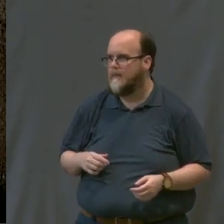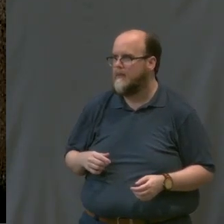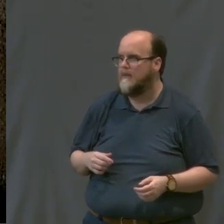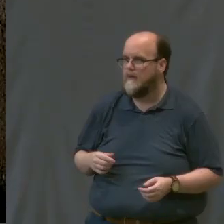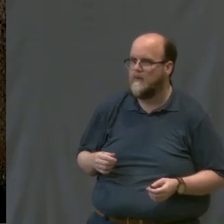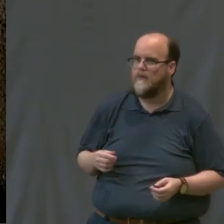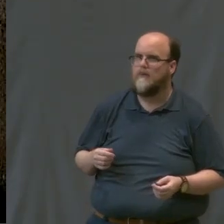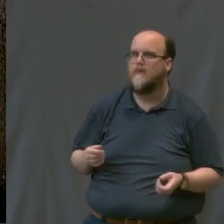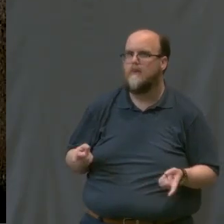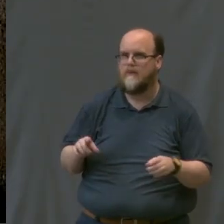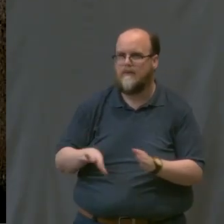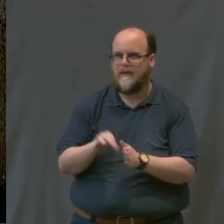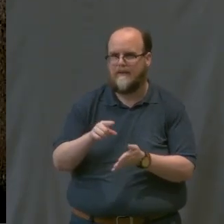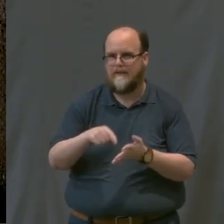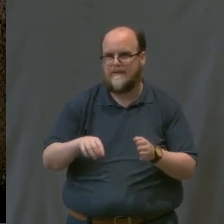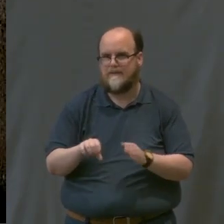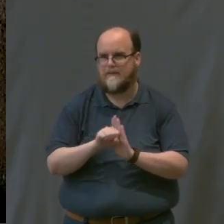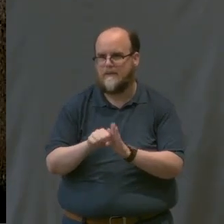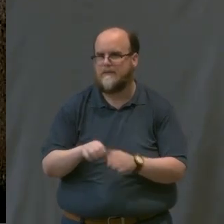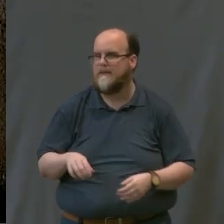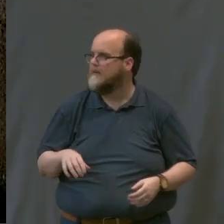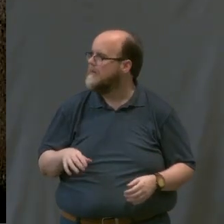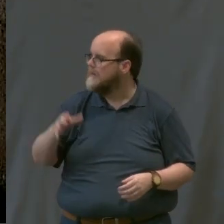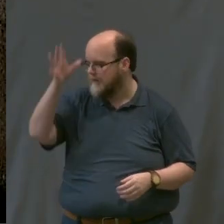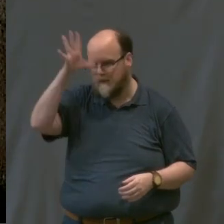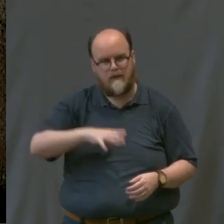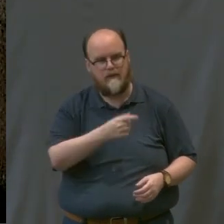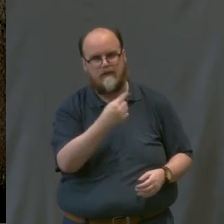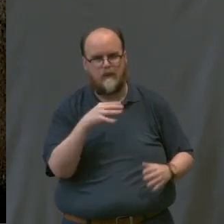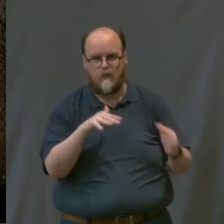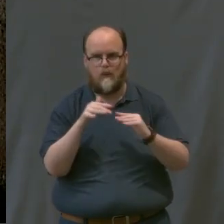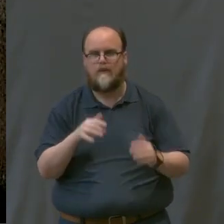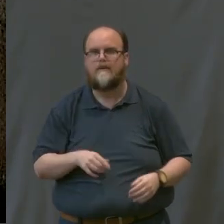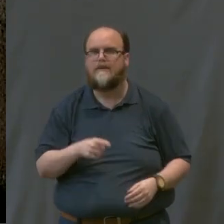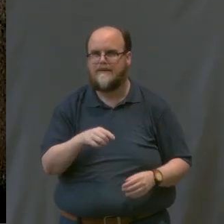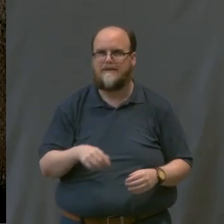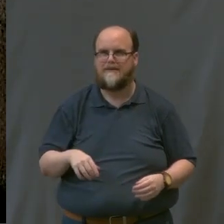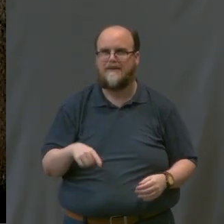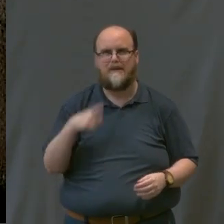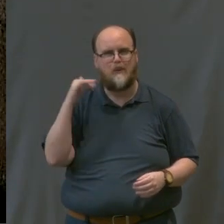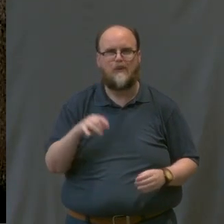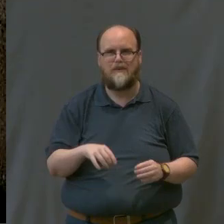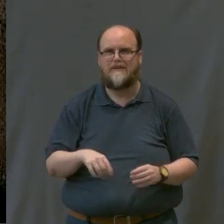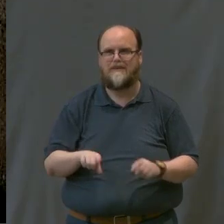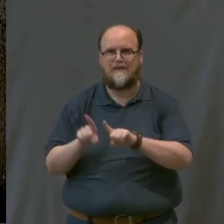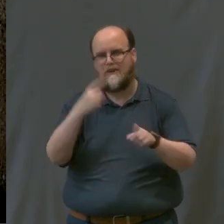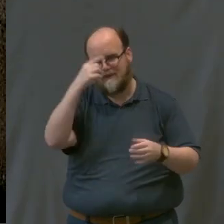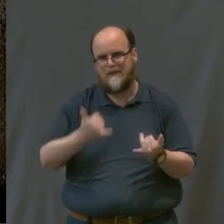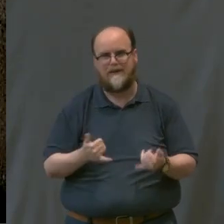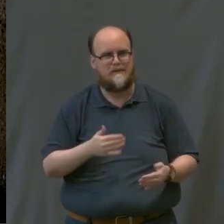defining these symbols. And the gentleman over here that said war, he gets the gold star for the night. Good